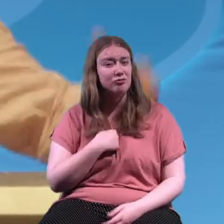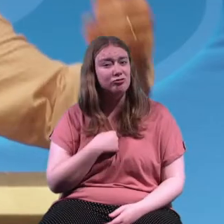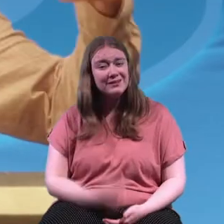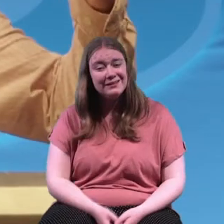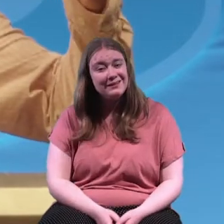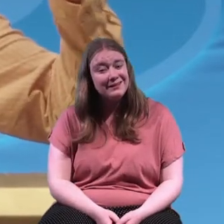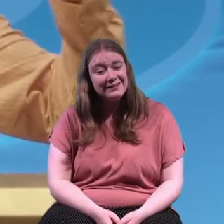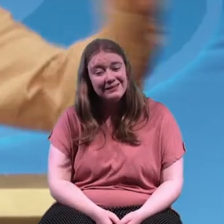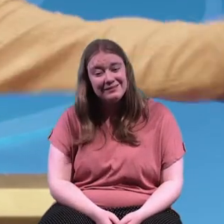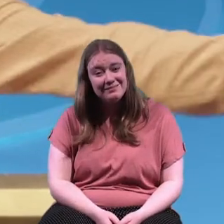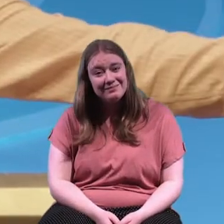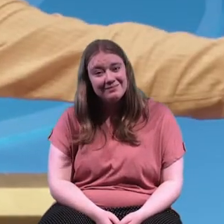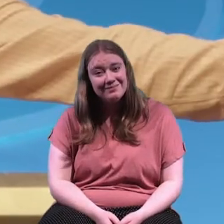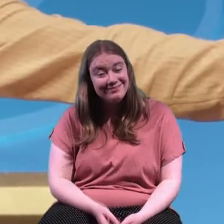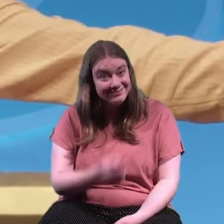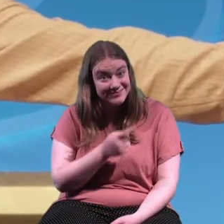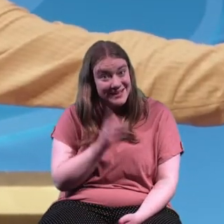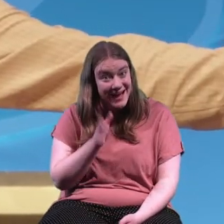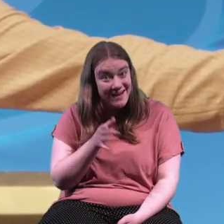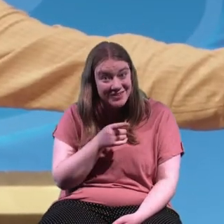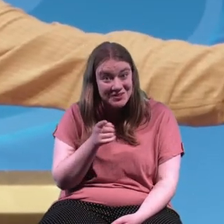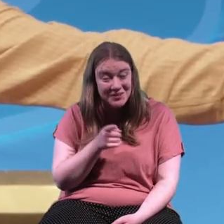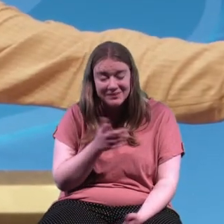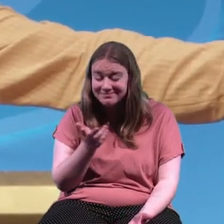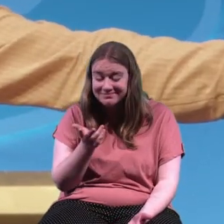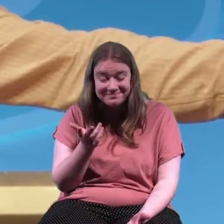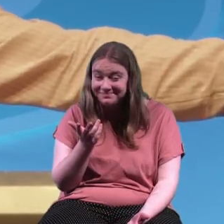And you don't need to be.